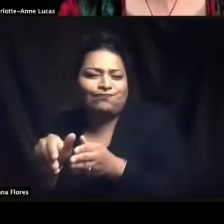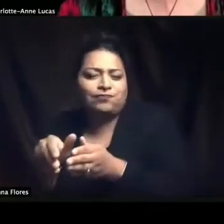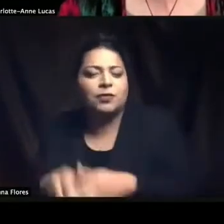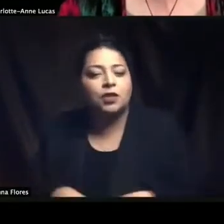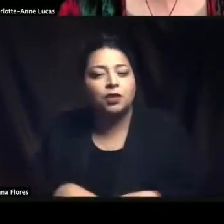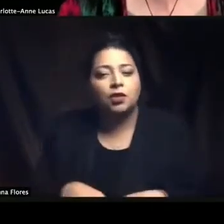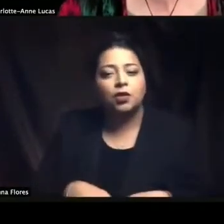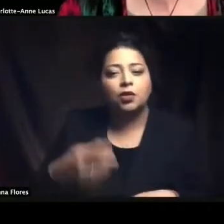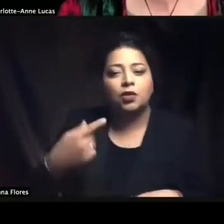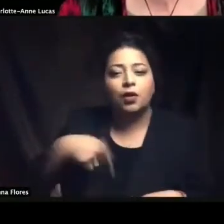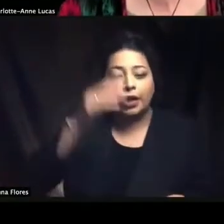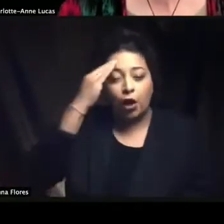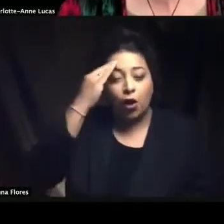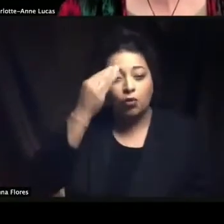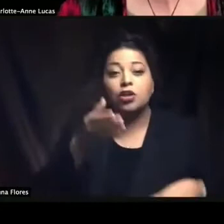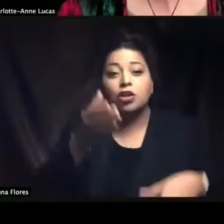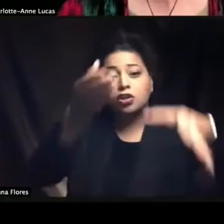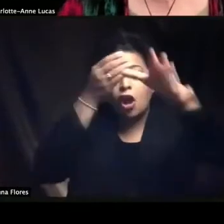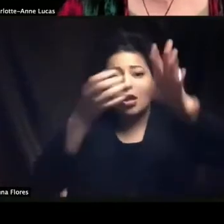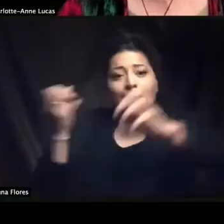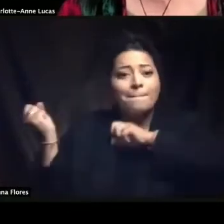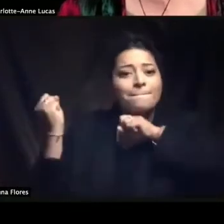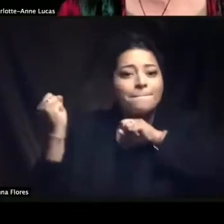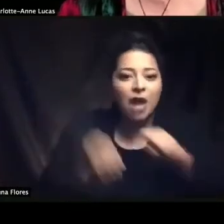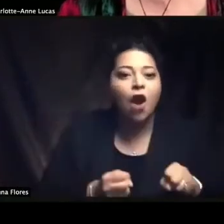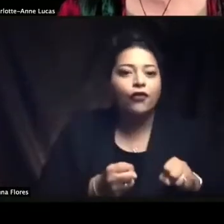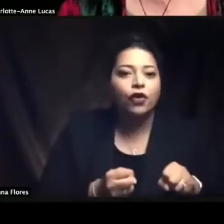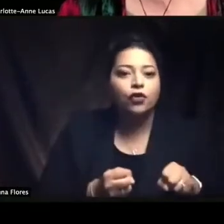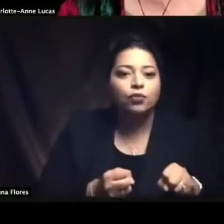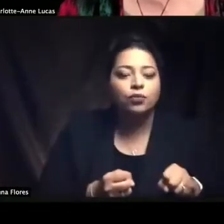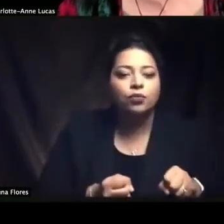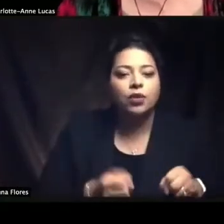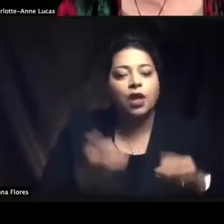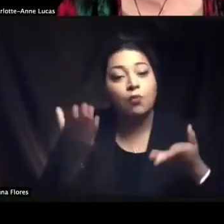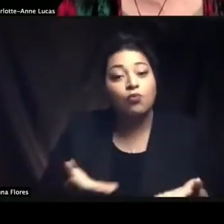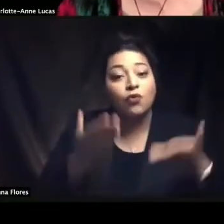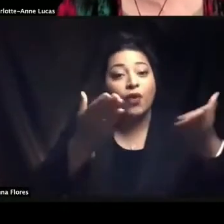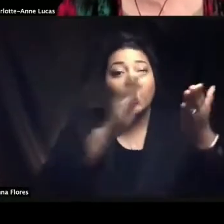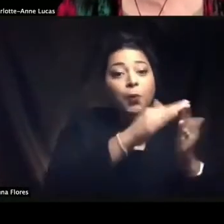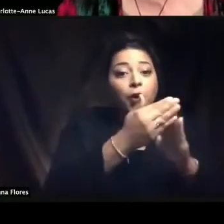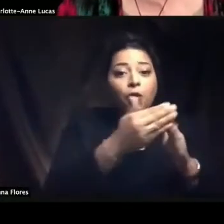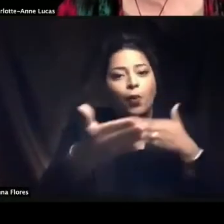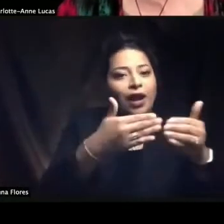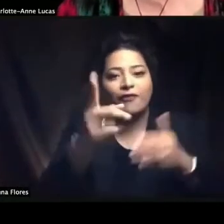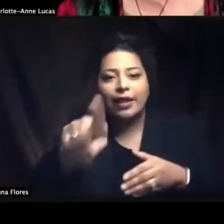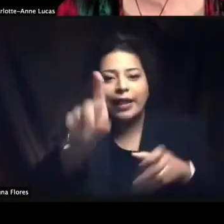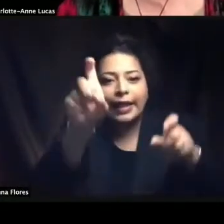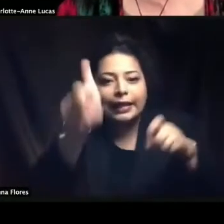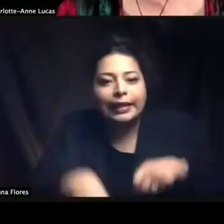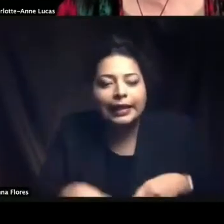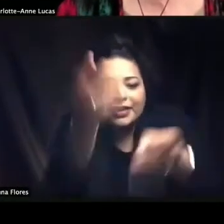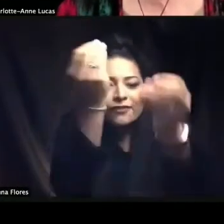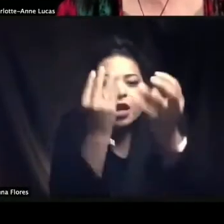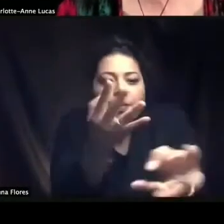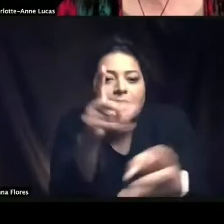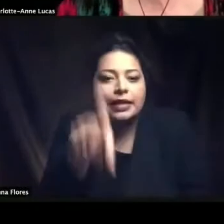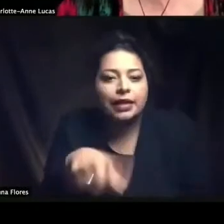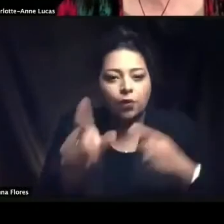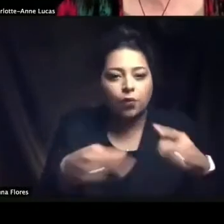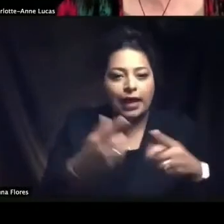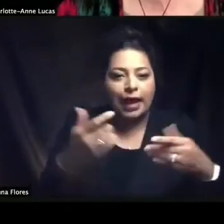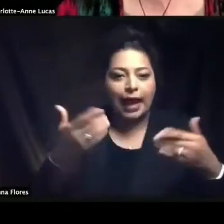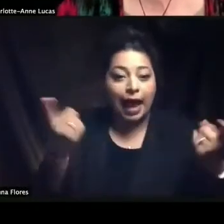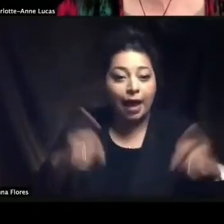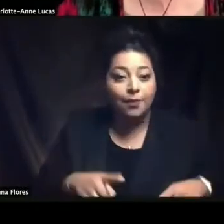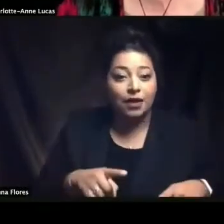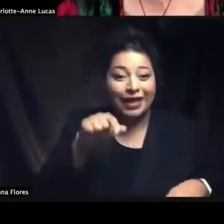educator, we know knowledge is power. And so providing the community with the knowledge they need to be prepared when these things come about. What do I